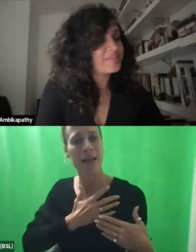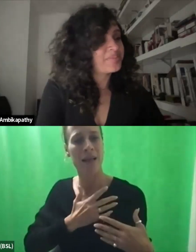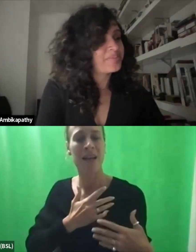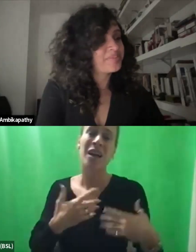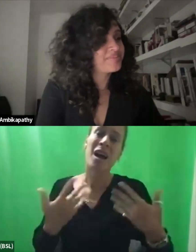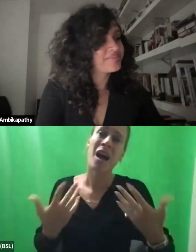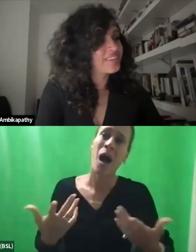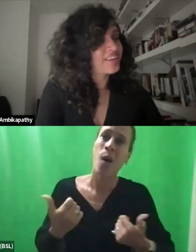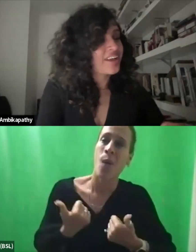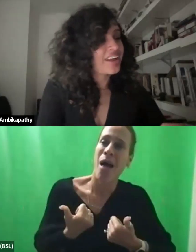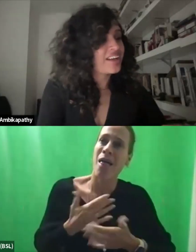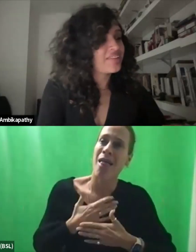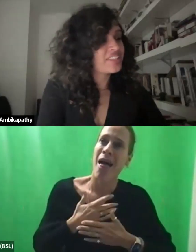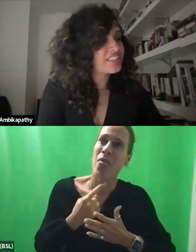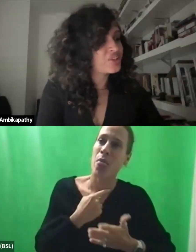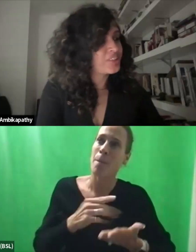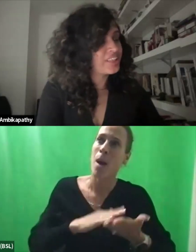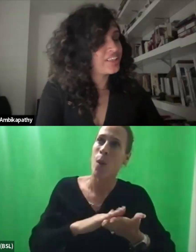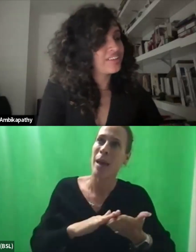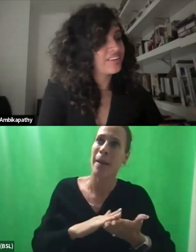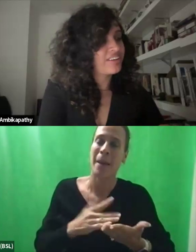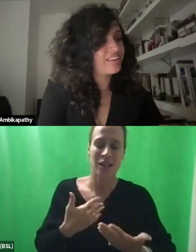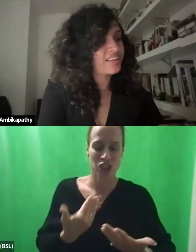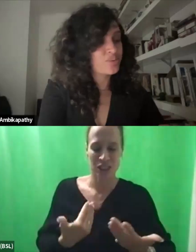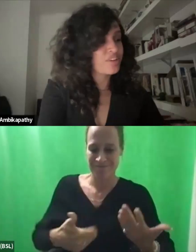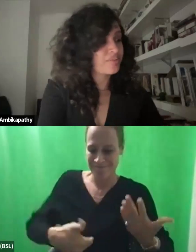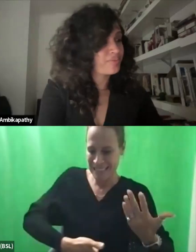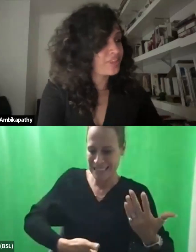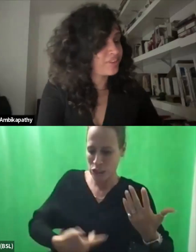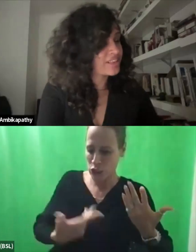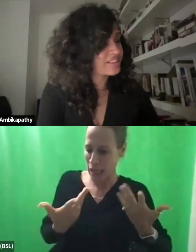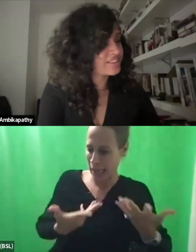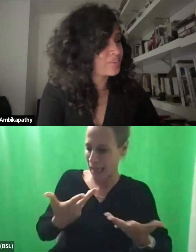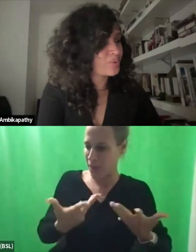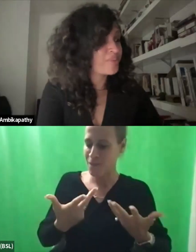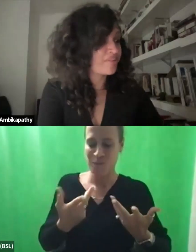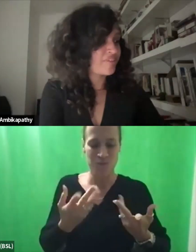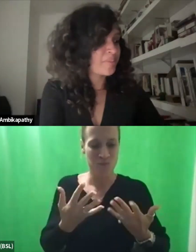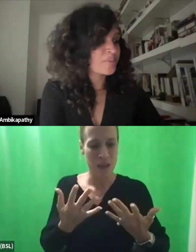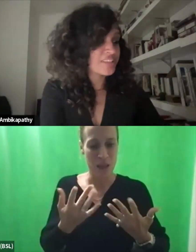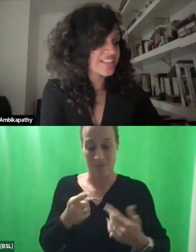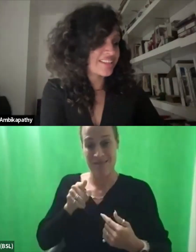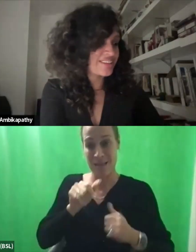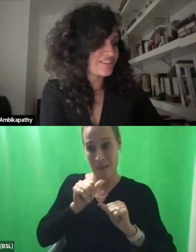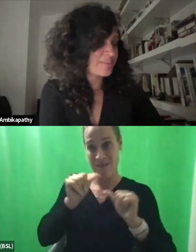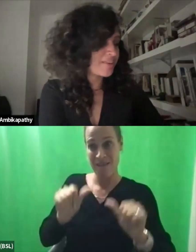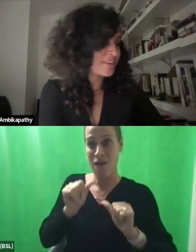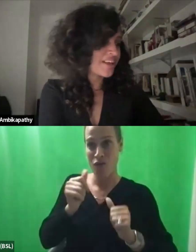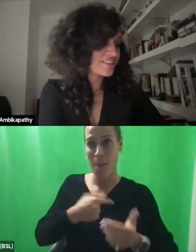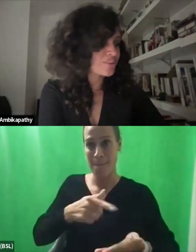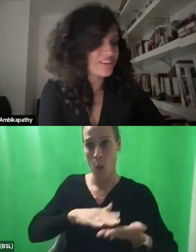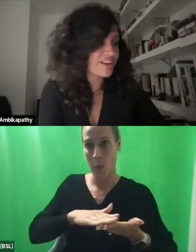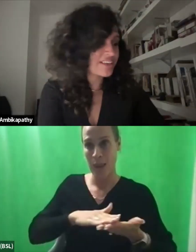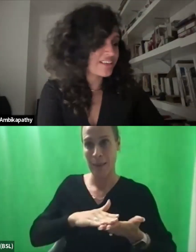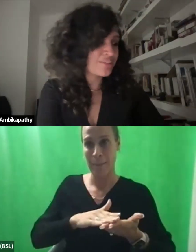Well, I kind of instinctually, that's one of my favorite poems in the set that you sent me. I